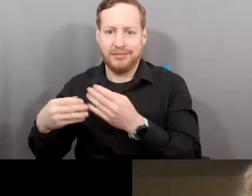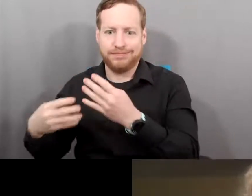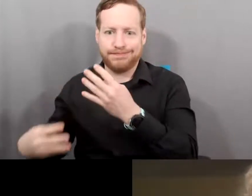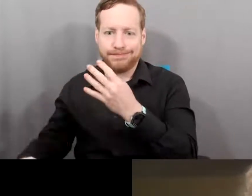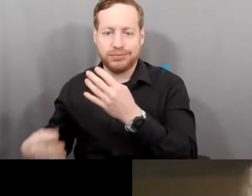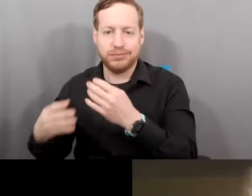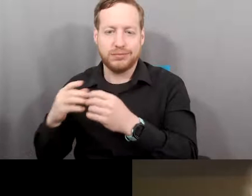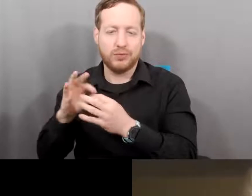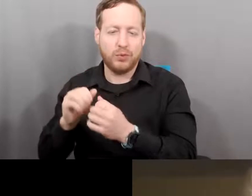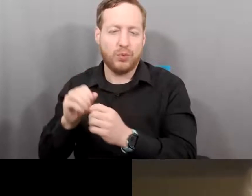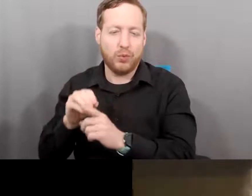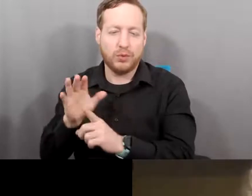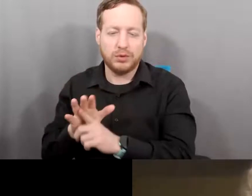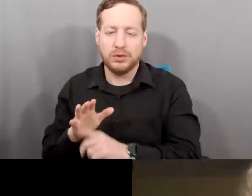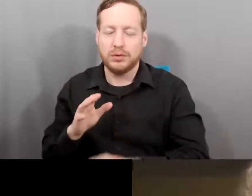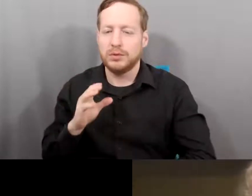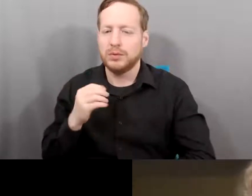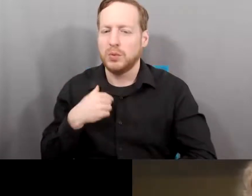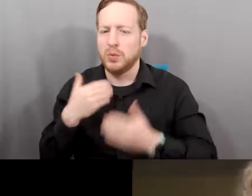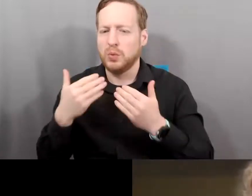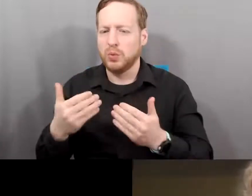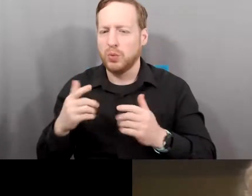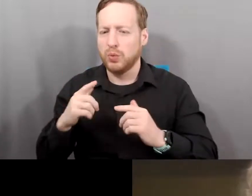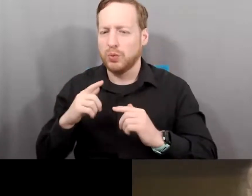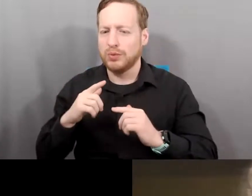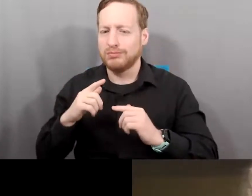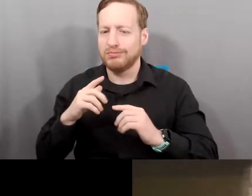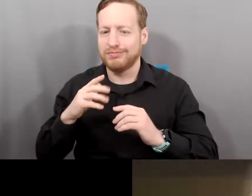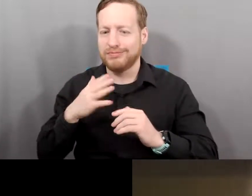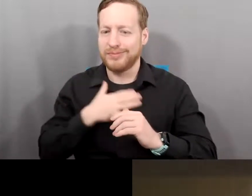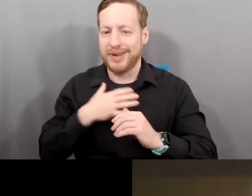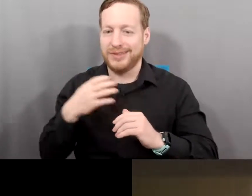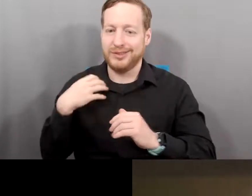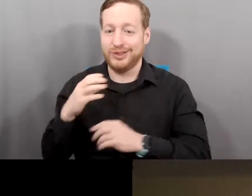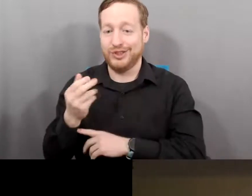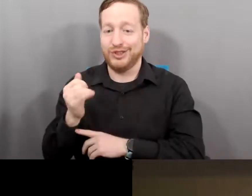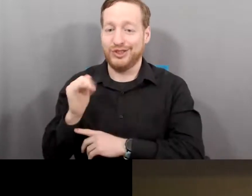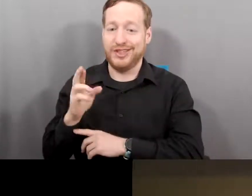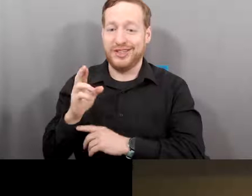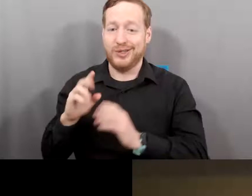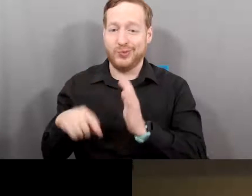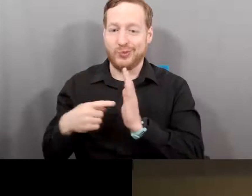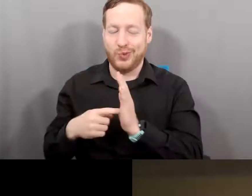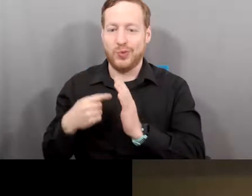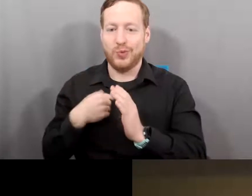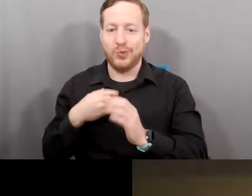So we have so much to do for the rest of the meeting as well with the orientation. So I just want to move forward